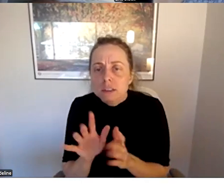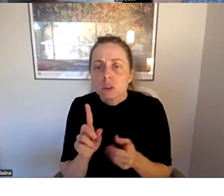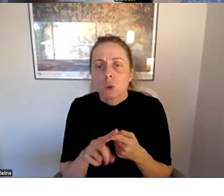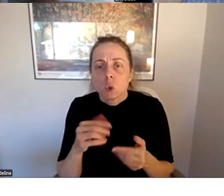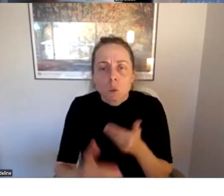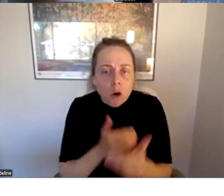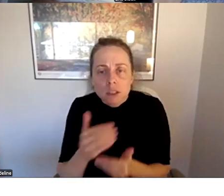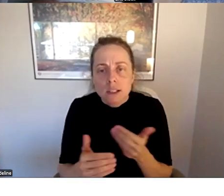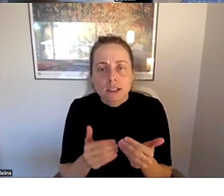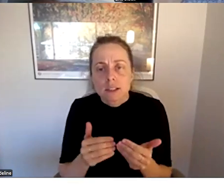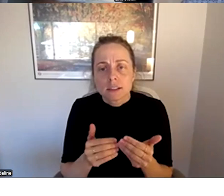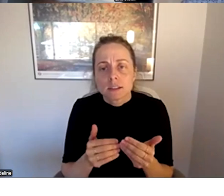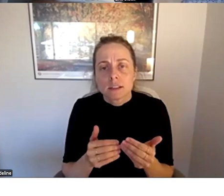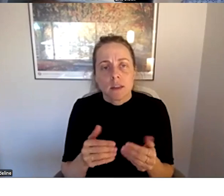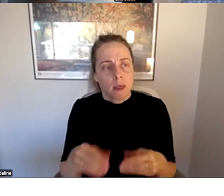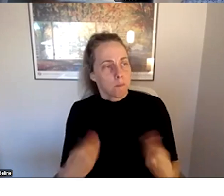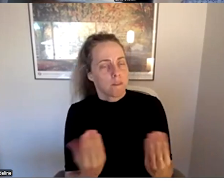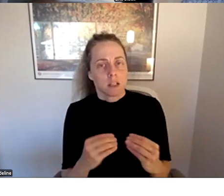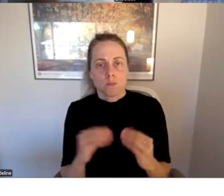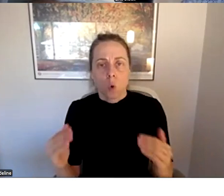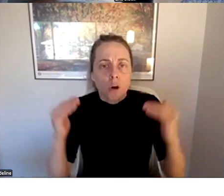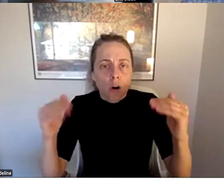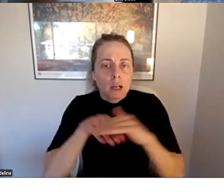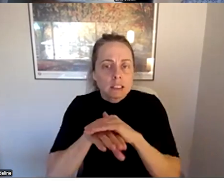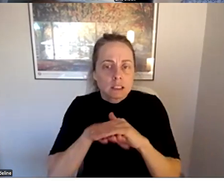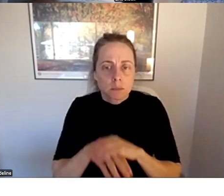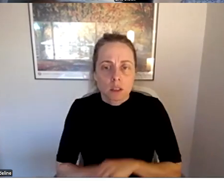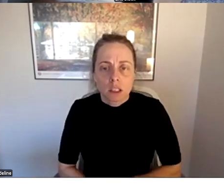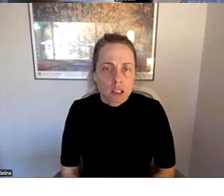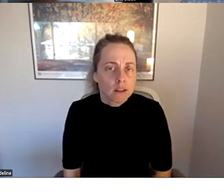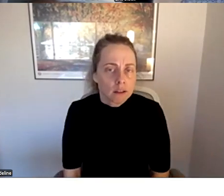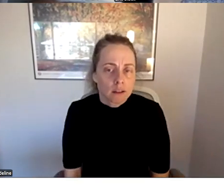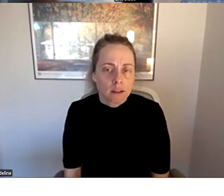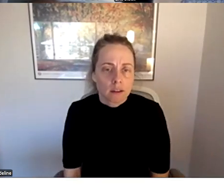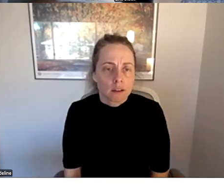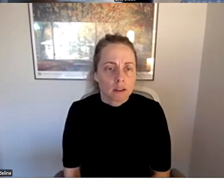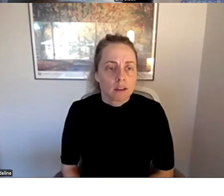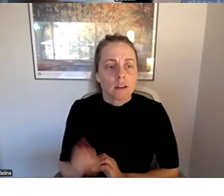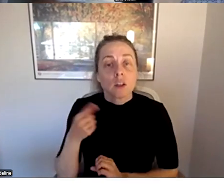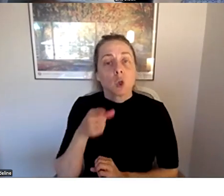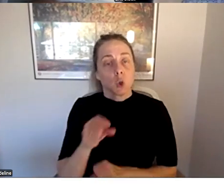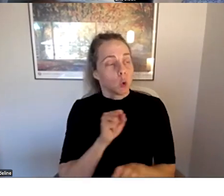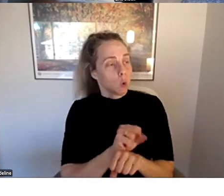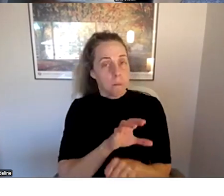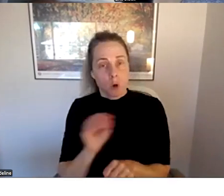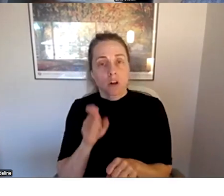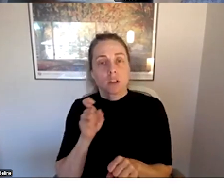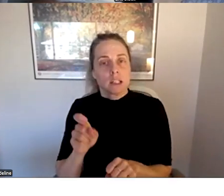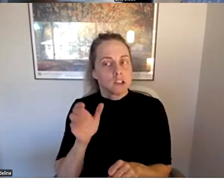drives heightened accessibility. And you as an employer need to lean into those opportunities to